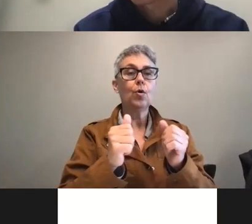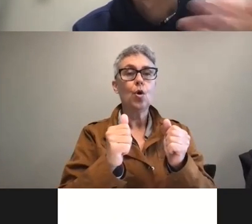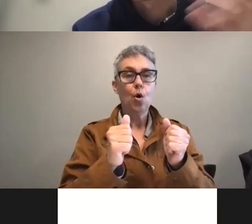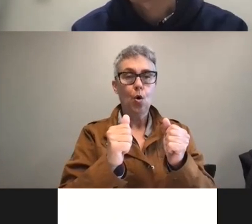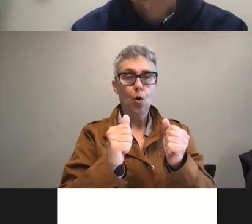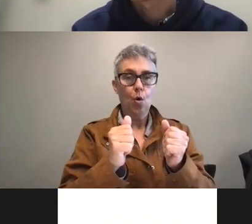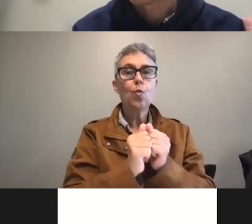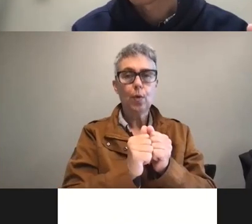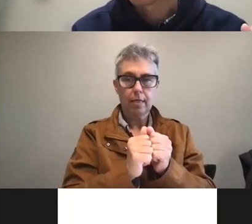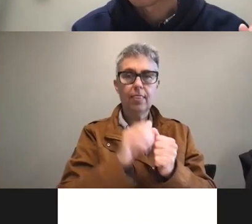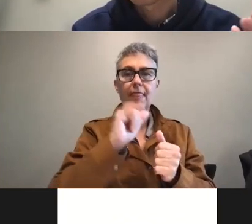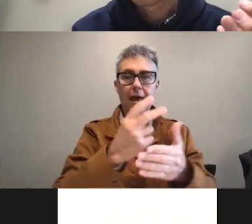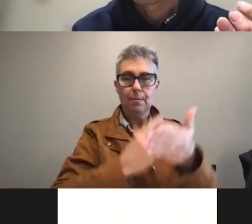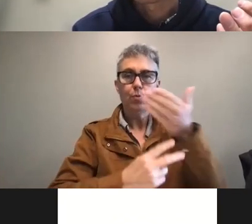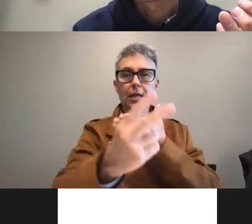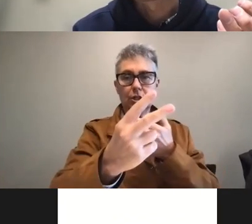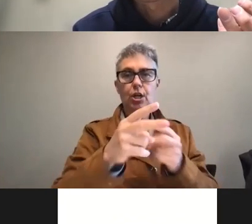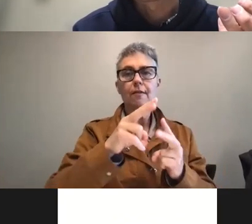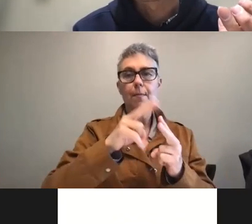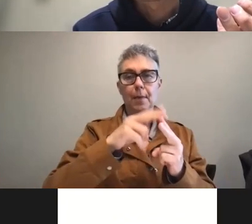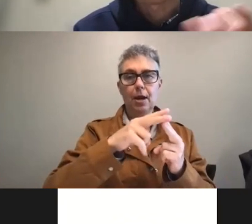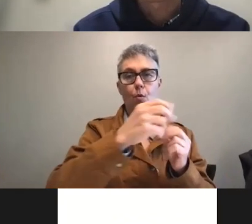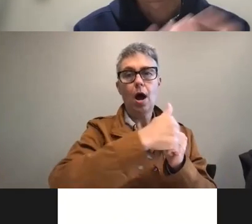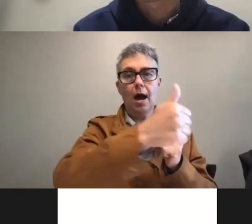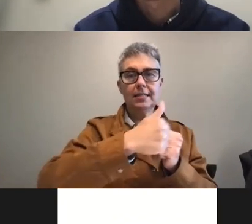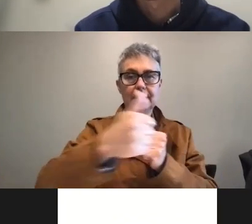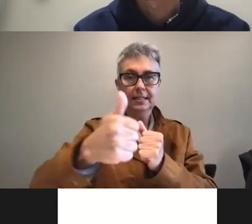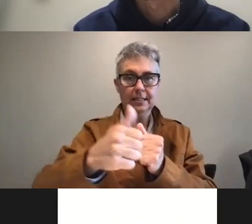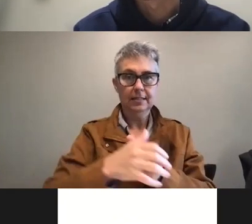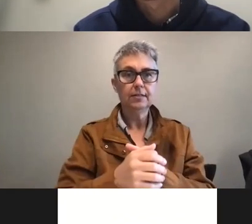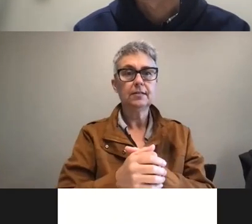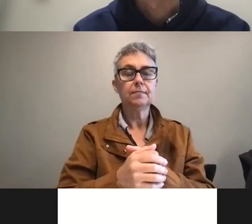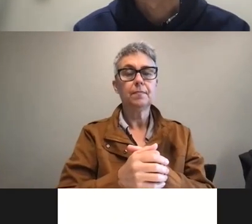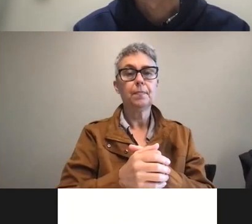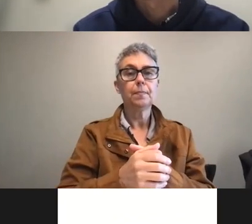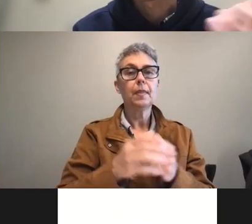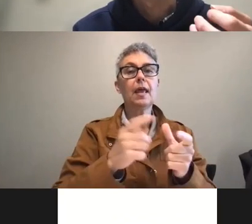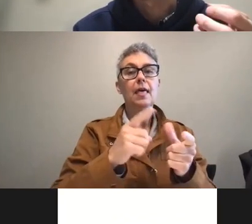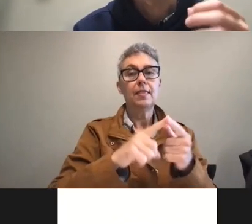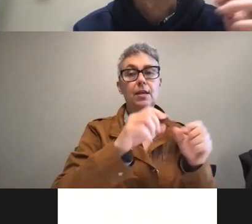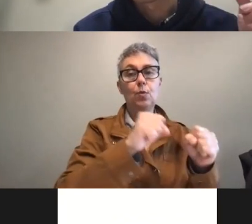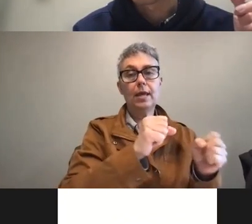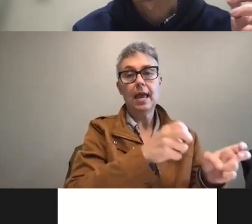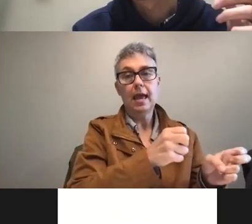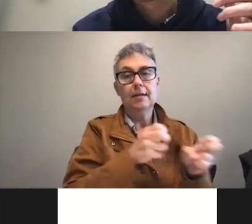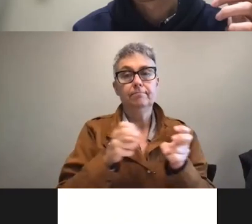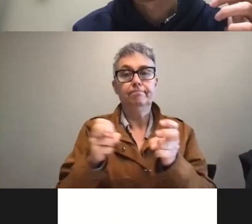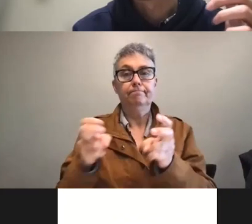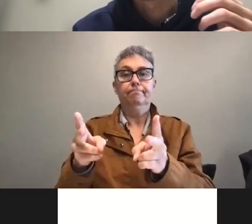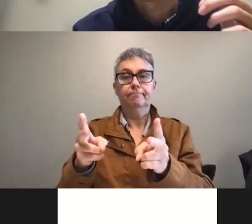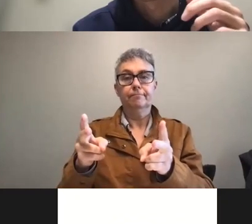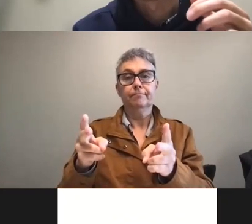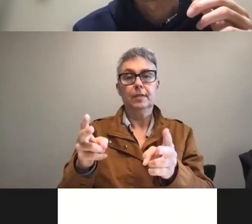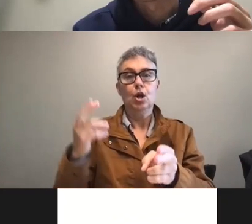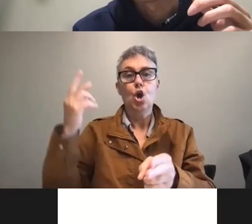predicting the pairwise distances. And from the predicted pairwise distance, we can actually realize